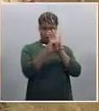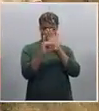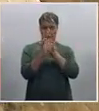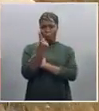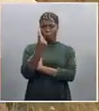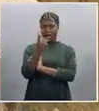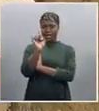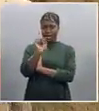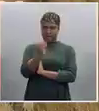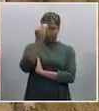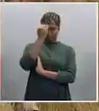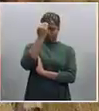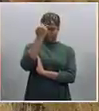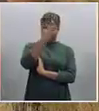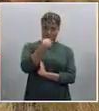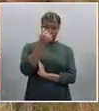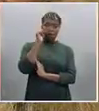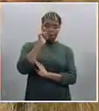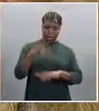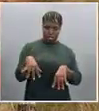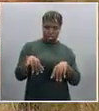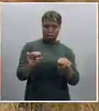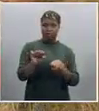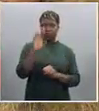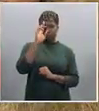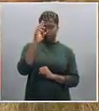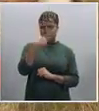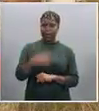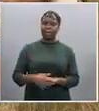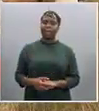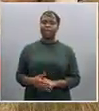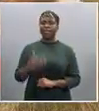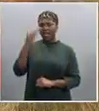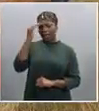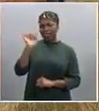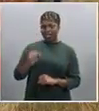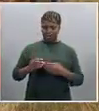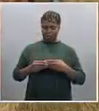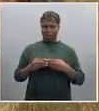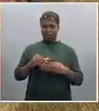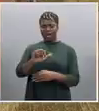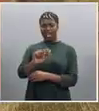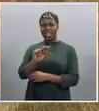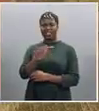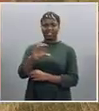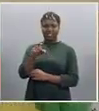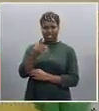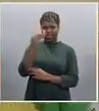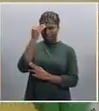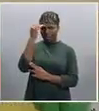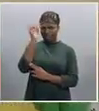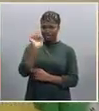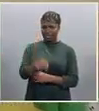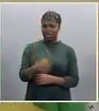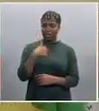the people involved in the attempted land grab. I know him because he's the member of the ANC in Ward 135. I'm